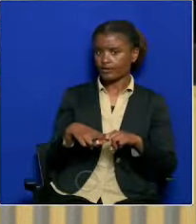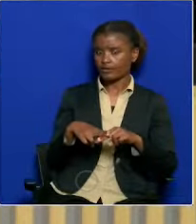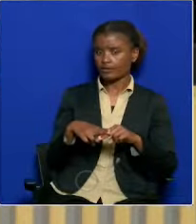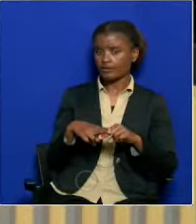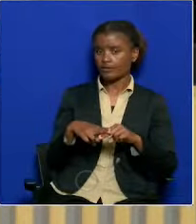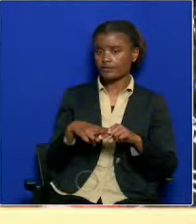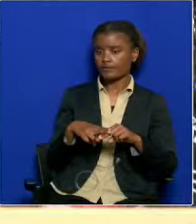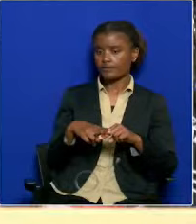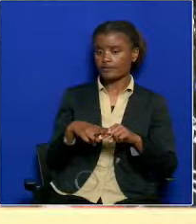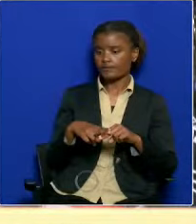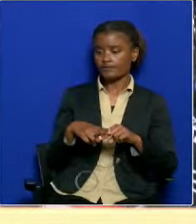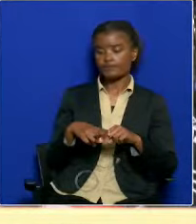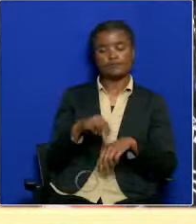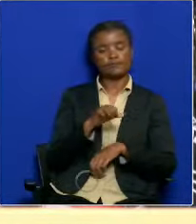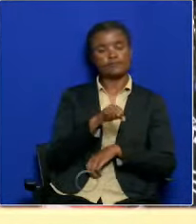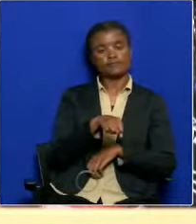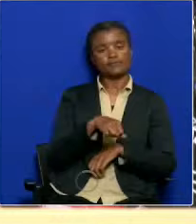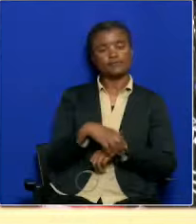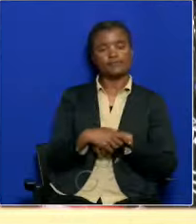Yes.